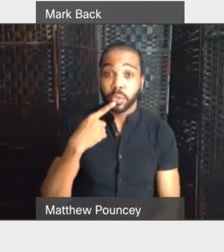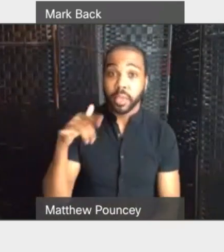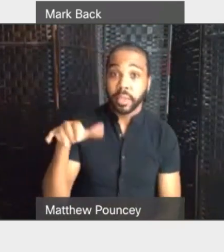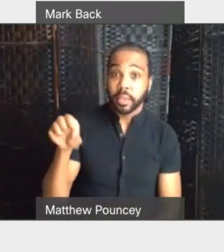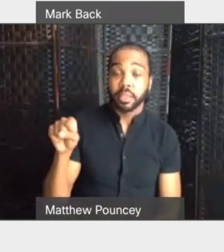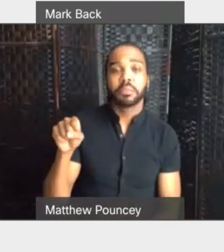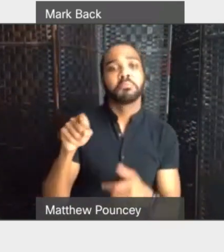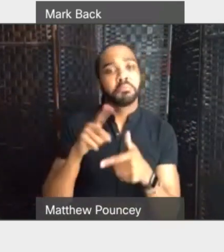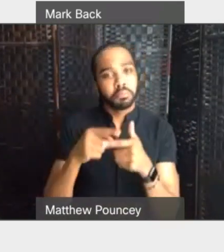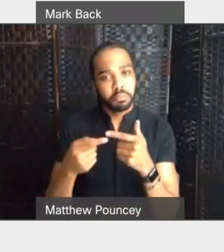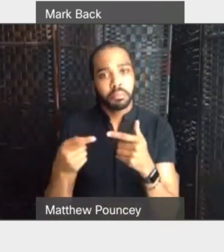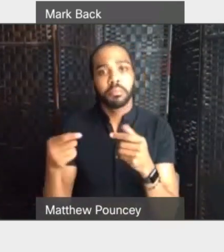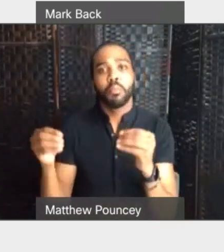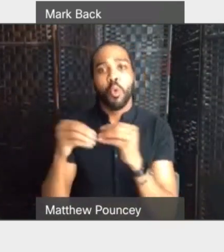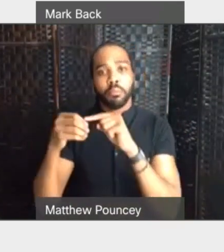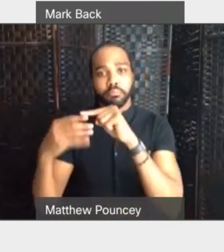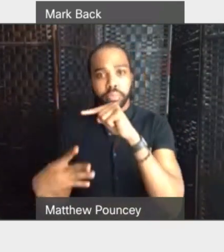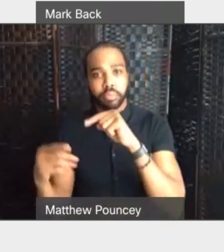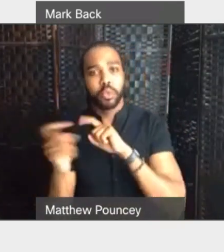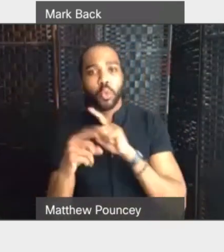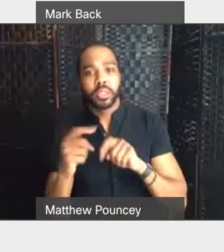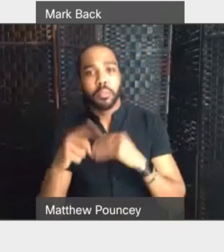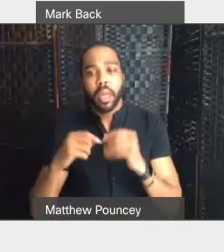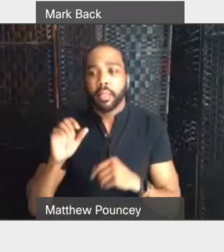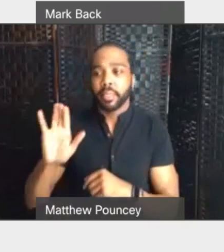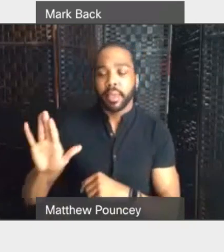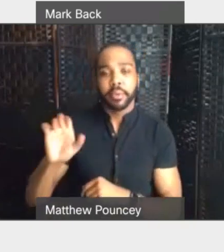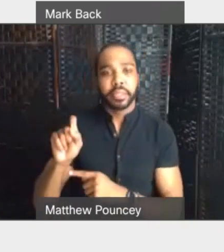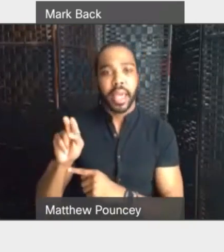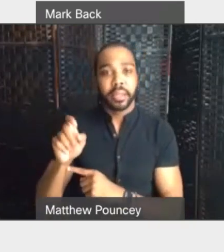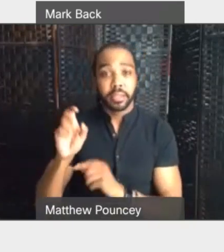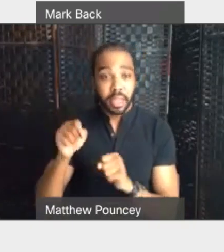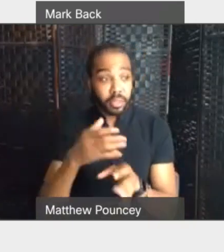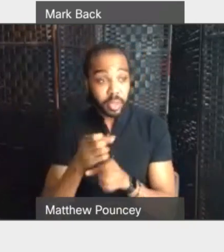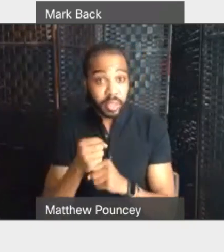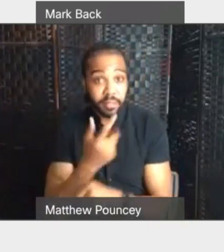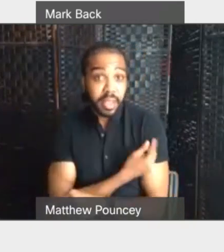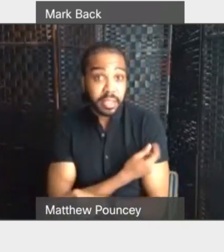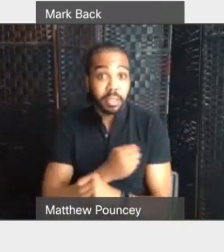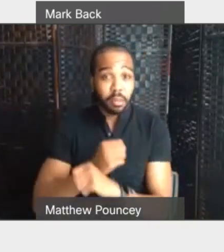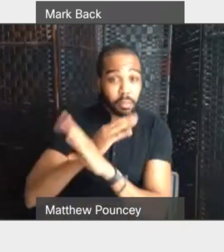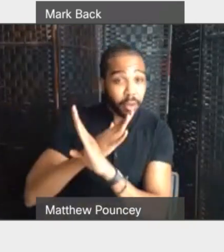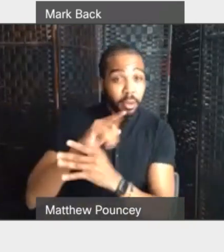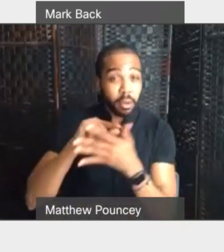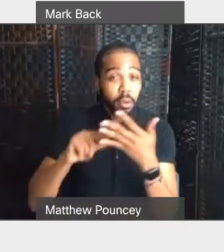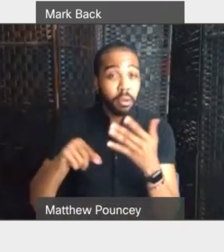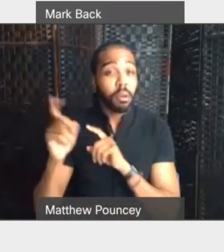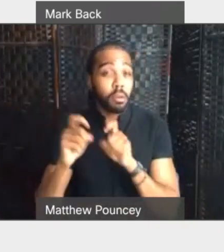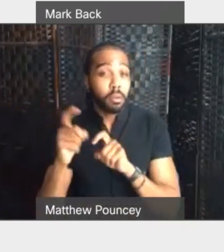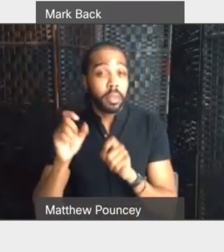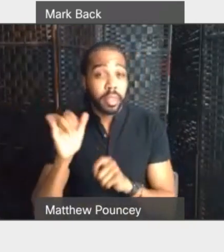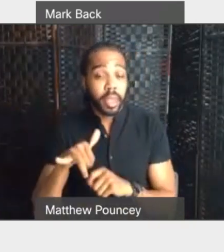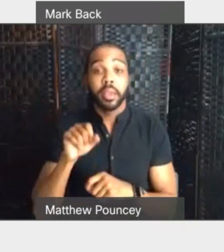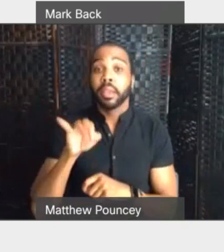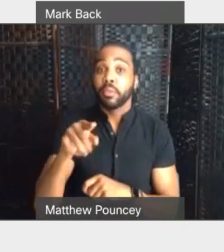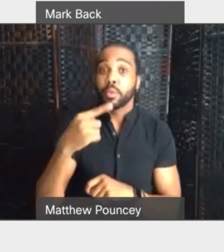some questions about their status in terms of being able to get the vaccine, or are there barriers to them getting it? If it's no,